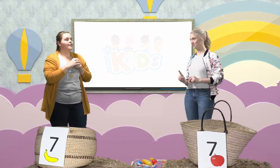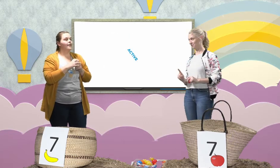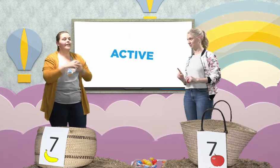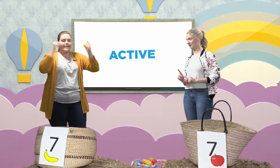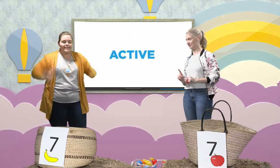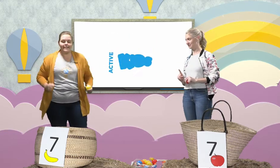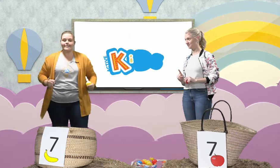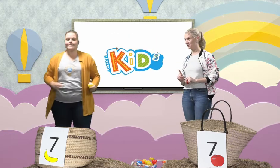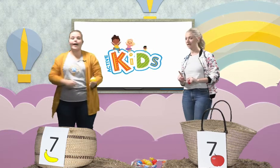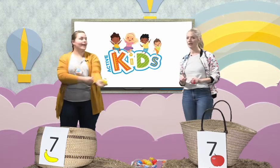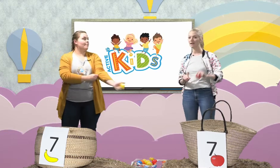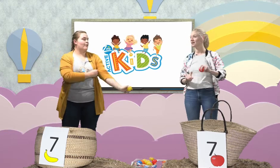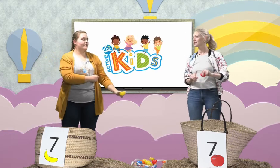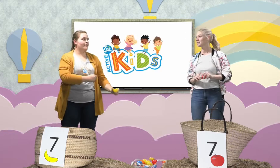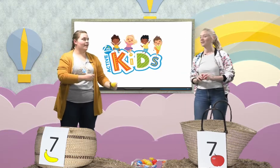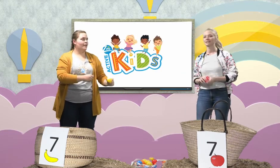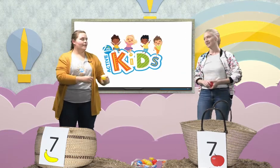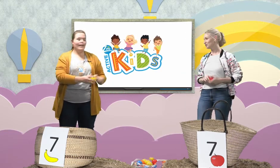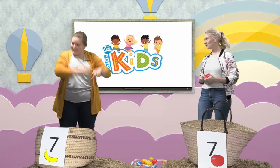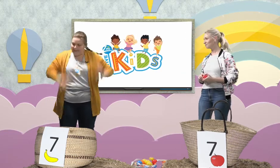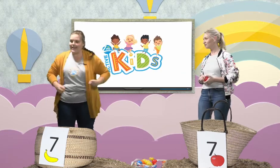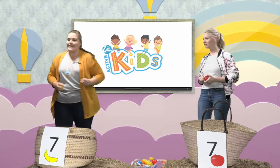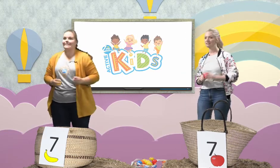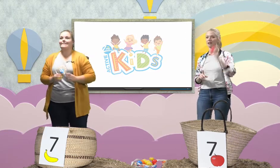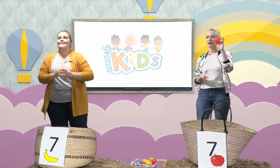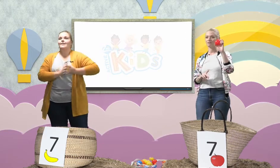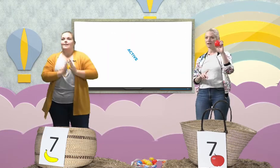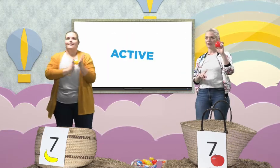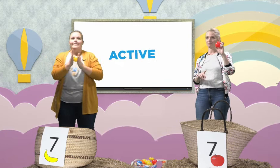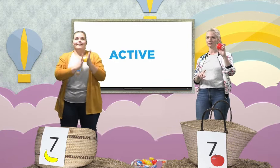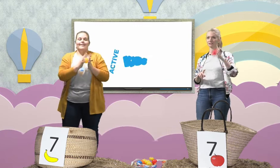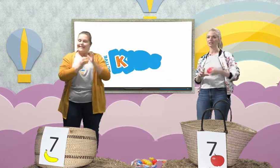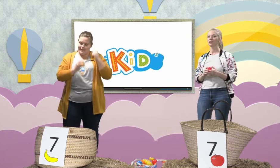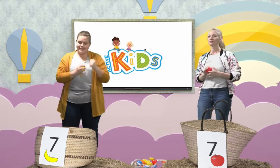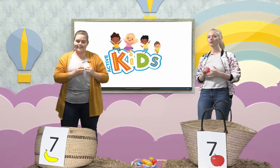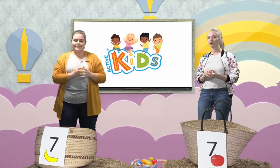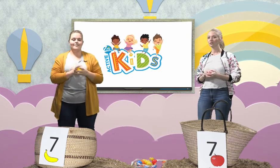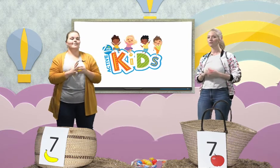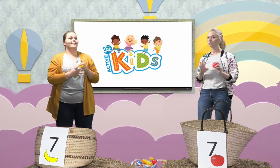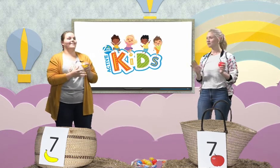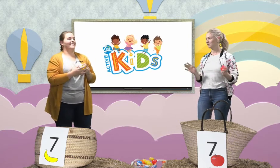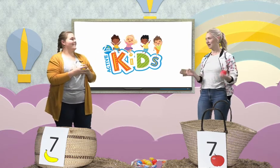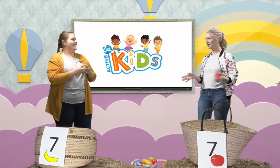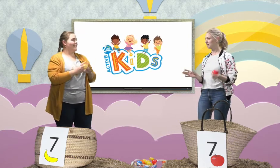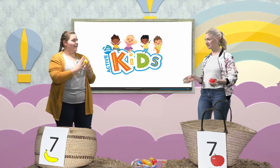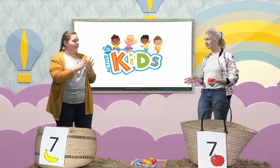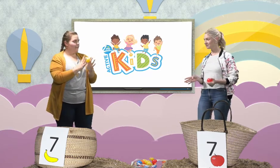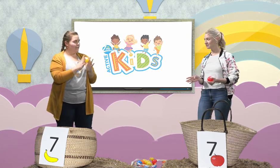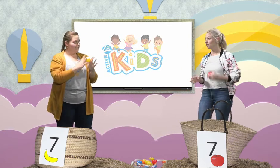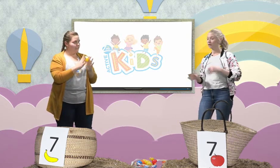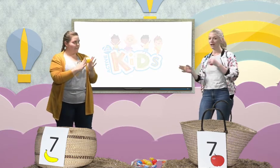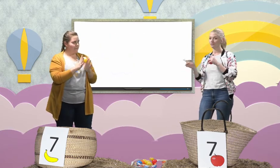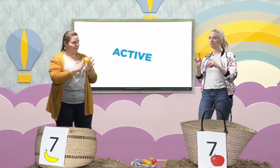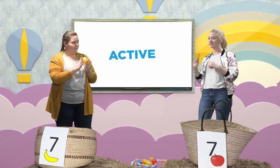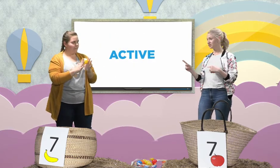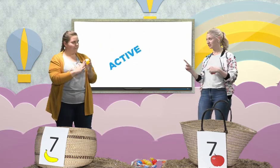7 bananas. Yes. Okay. I get bananas now. Yes, you have bananas. Yes. I've red apples. So the rules of the game is we're